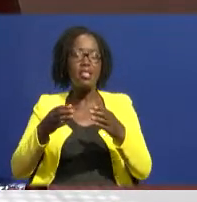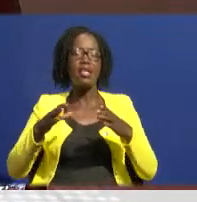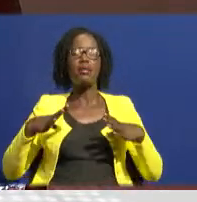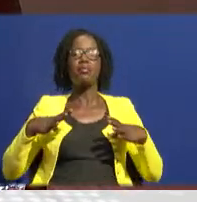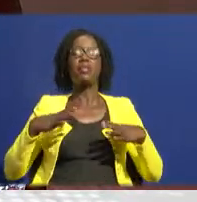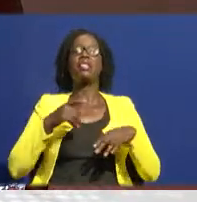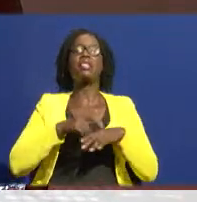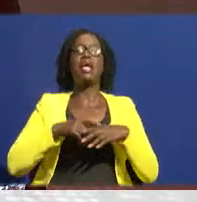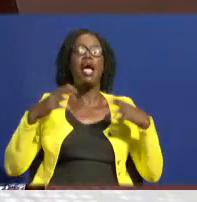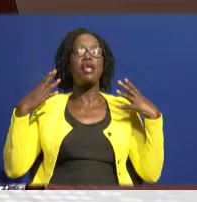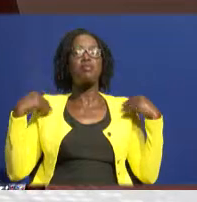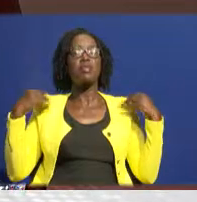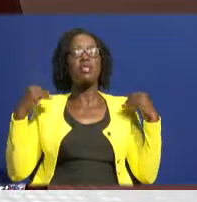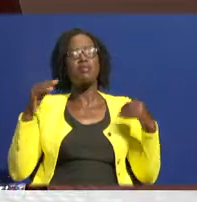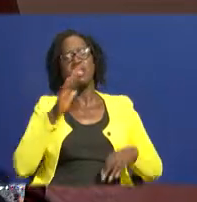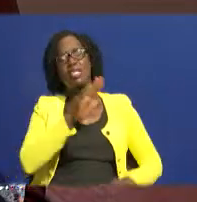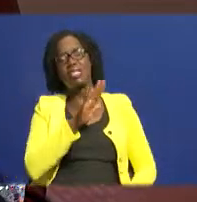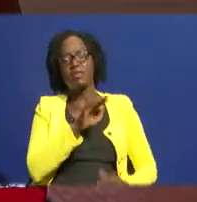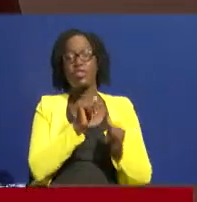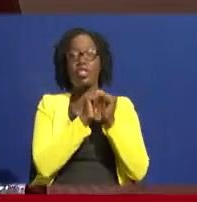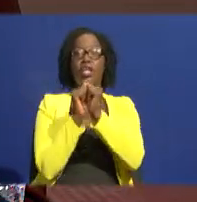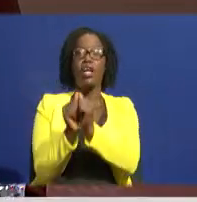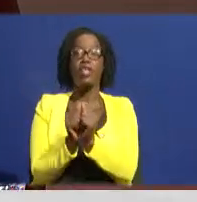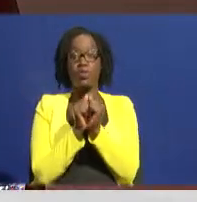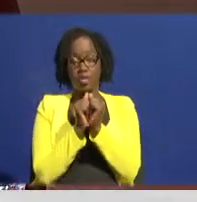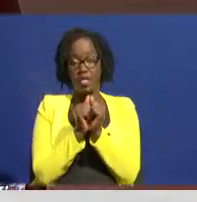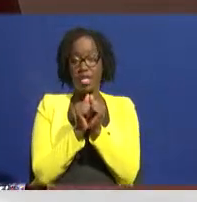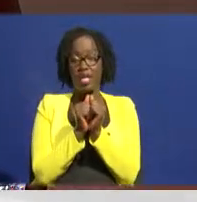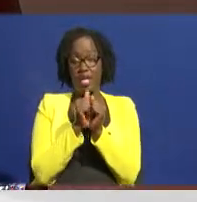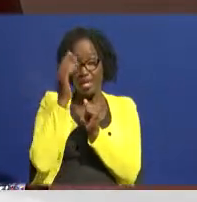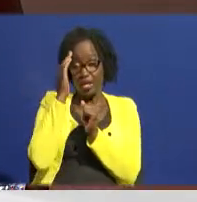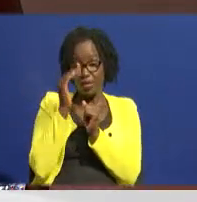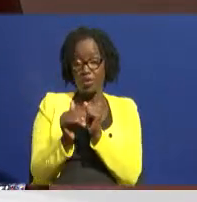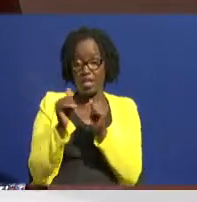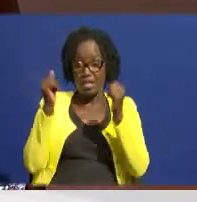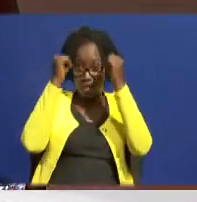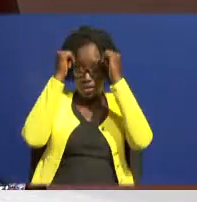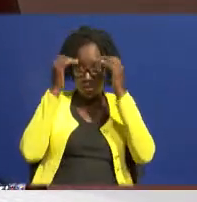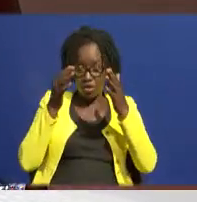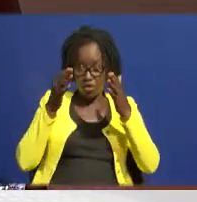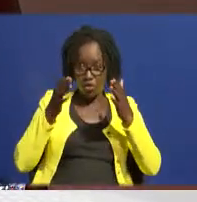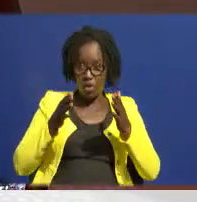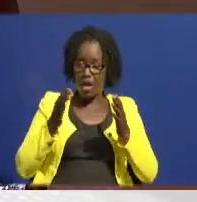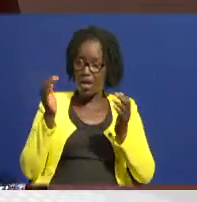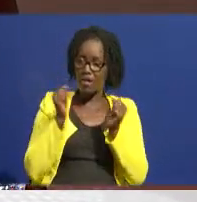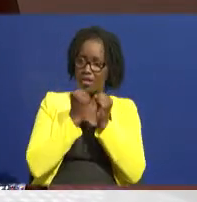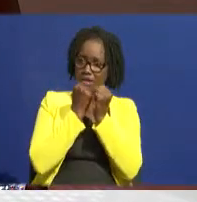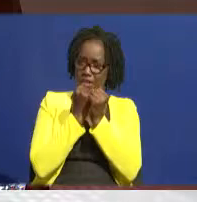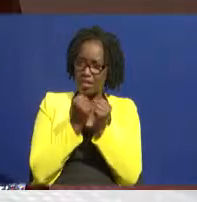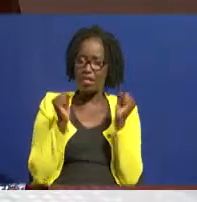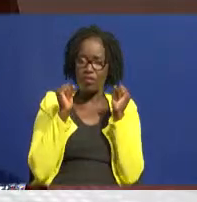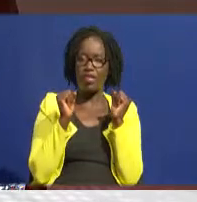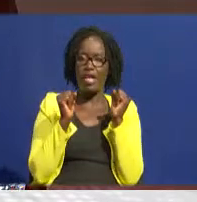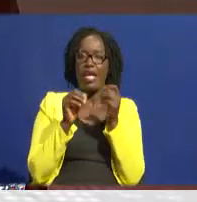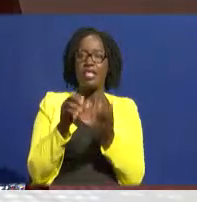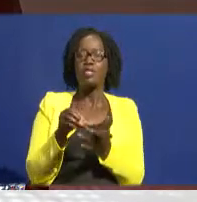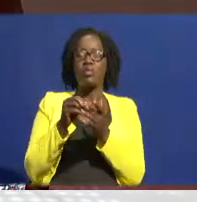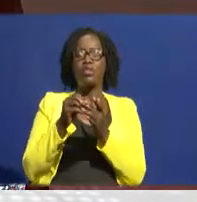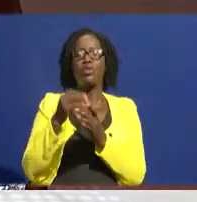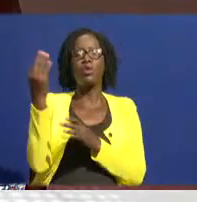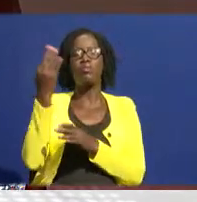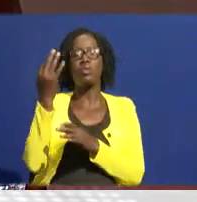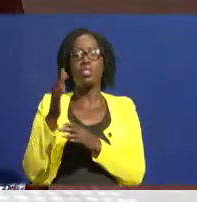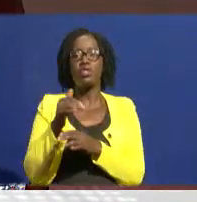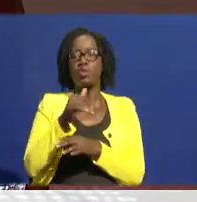time. Games. Yeah, games time, they are together. And we know that these students who are born again can be a very special ministers to their